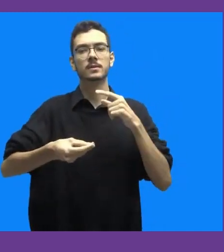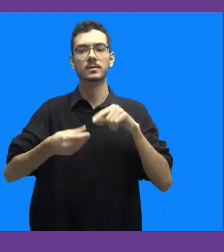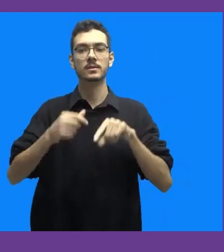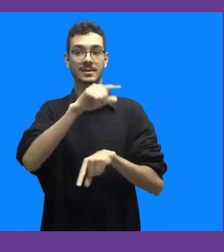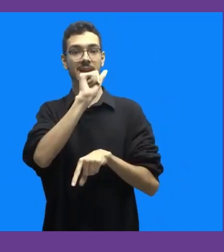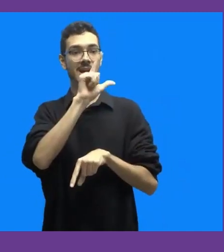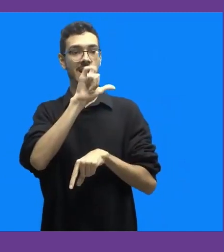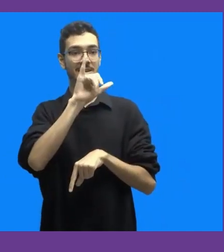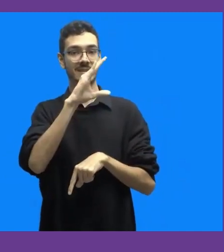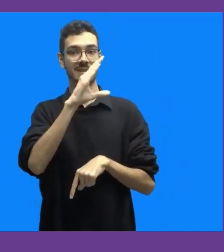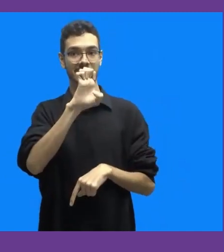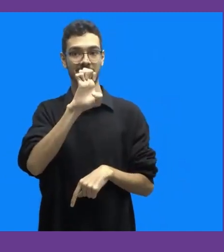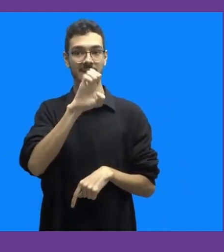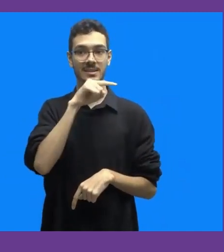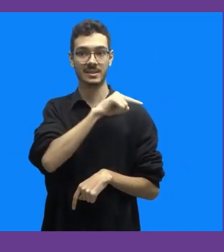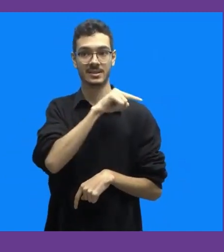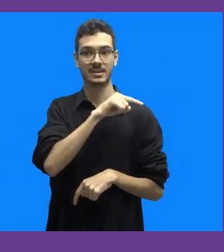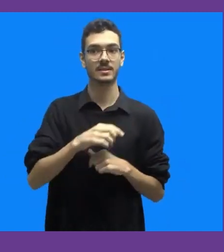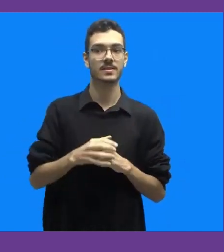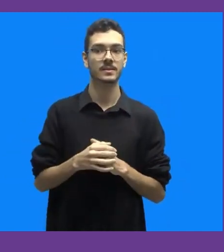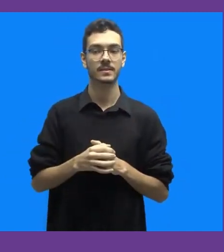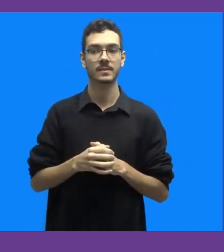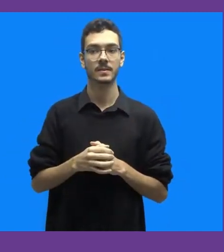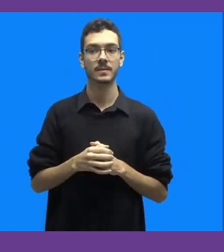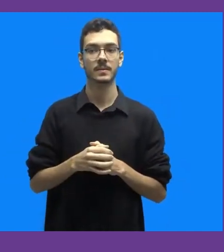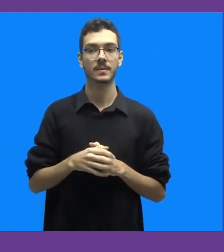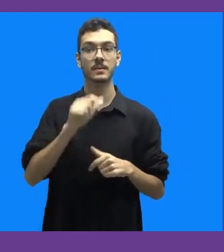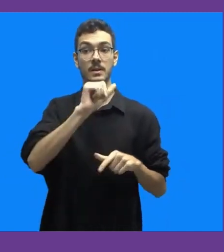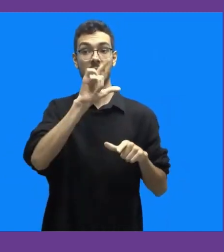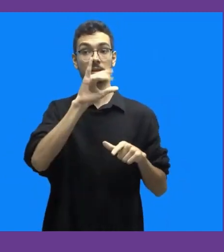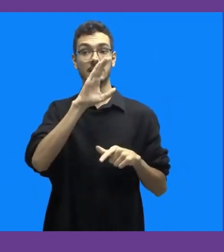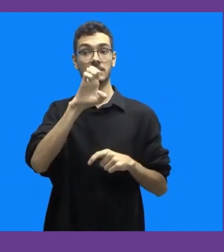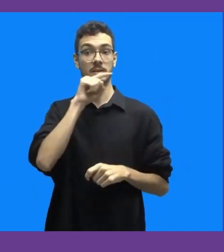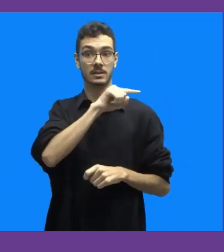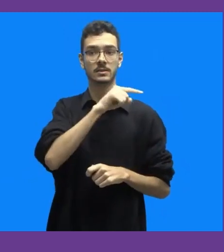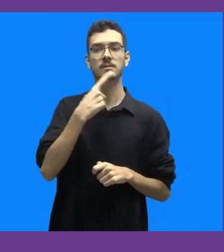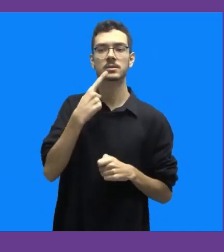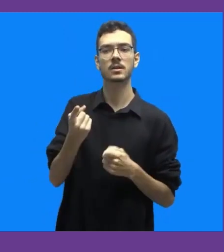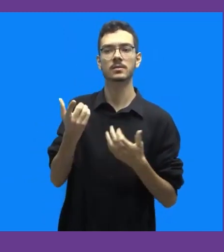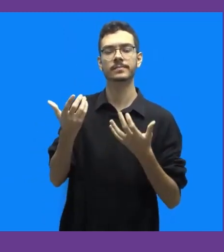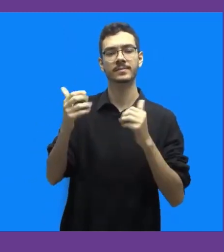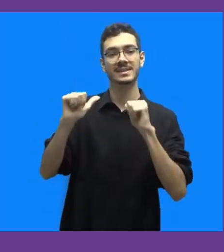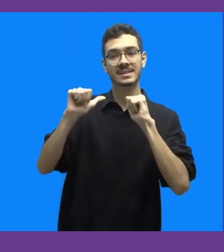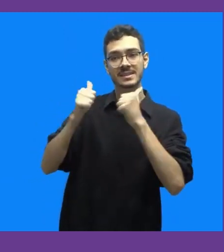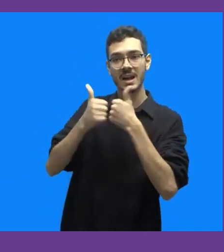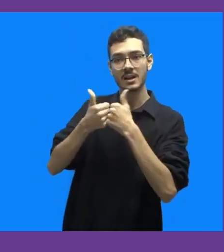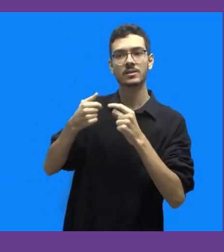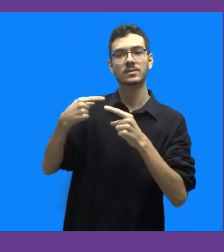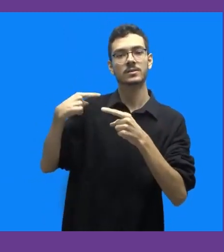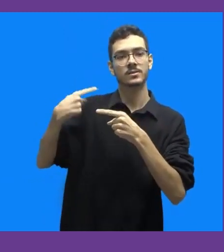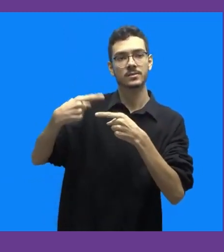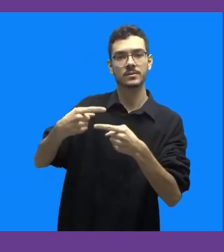to know better what challenges you have found when we try really to harmonize all these standards in